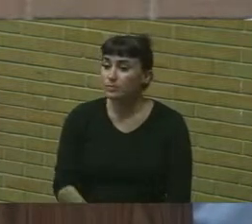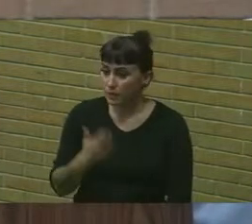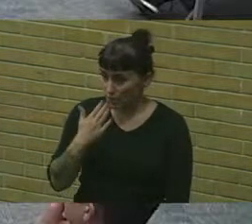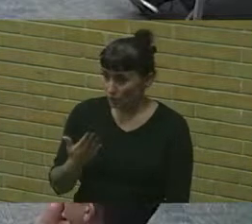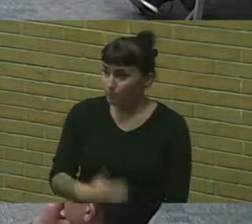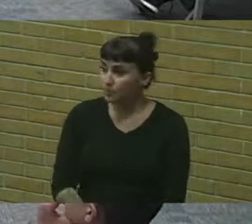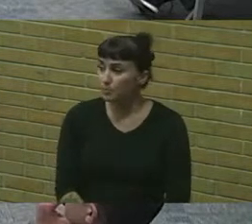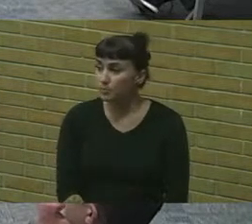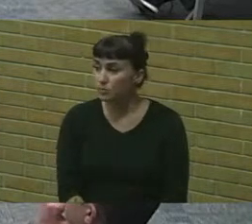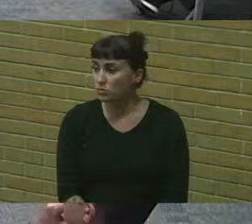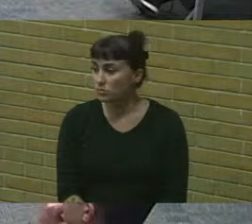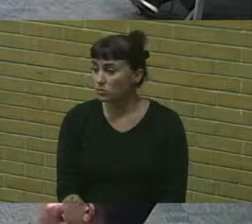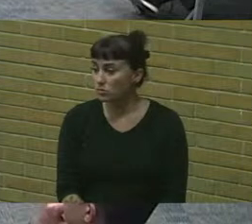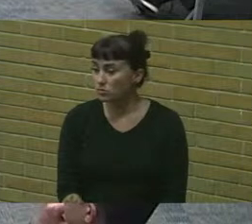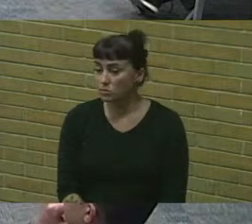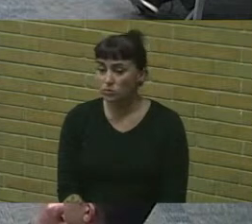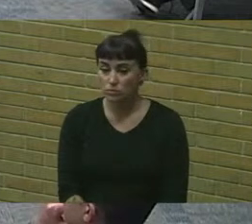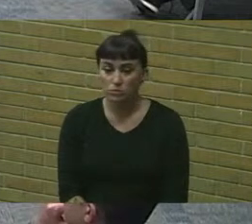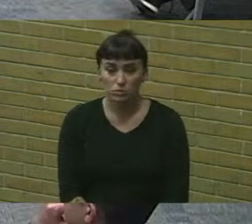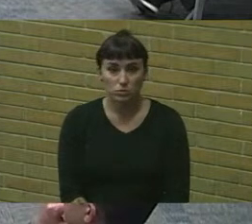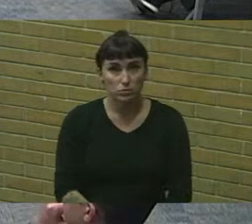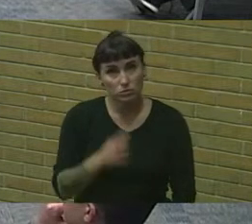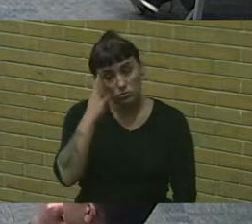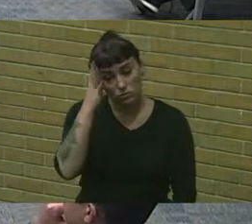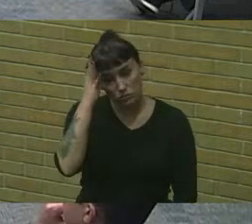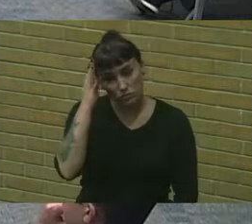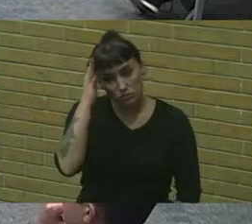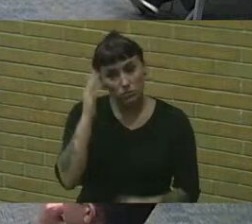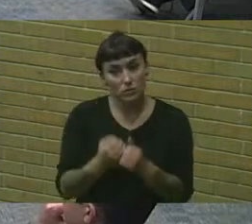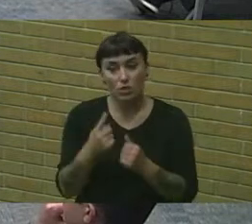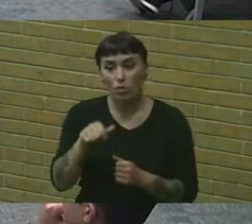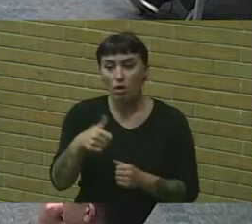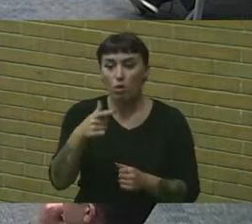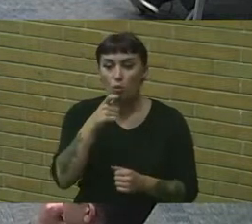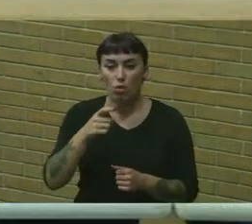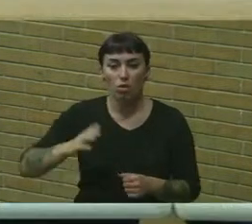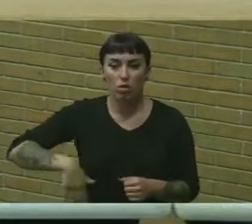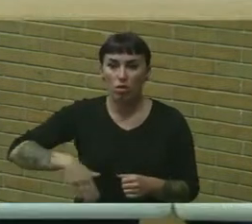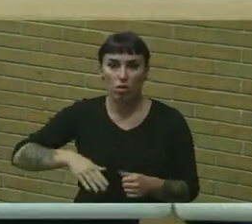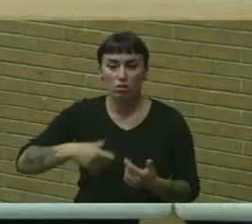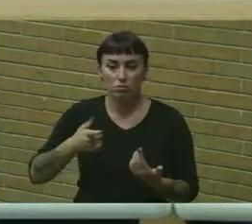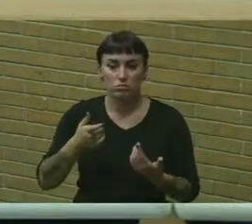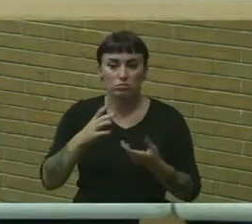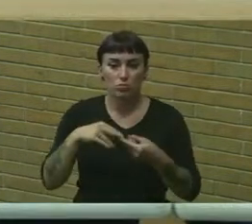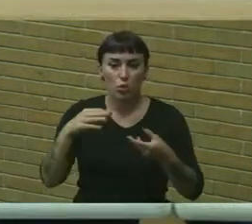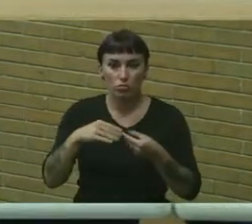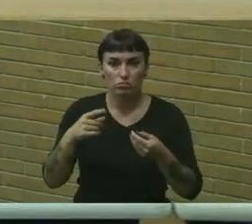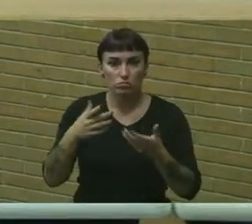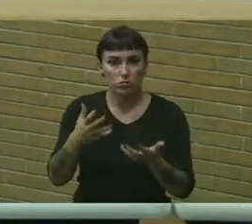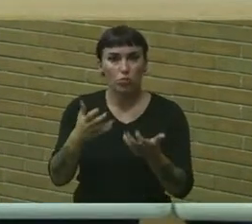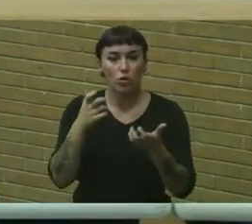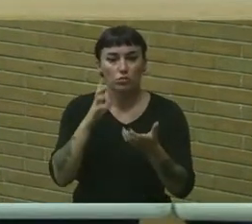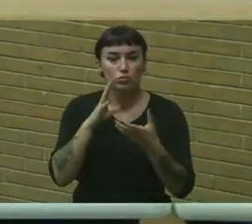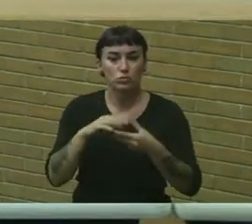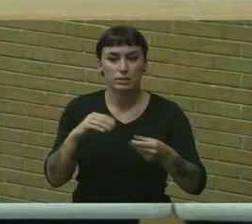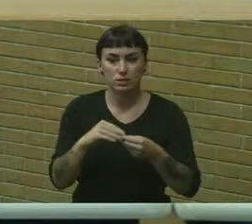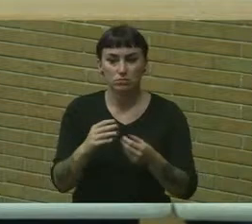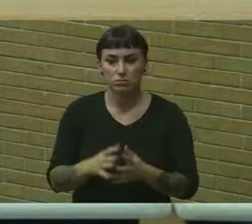sir. Is there anyone else who has not spoken that would like to